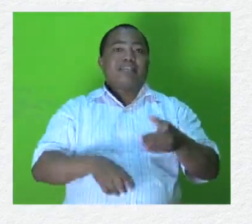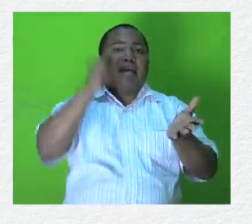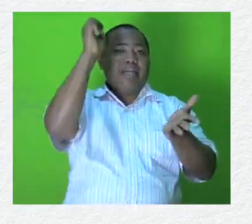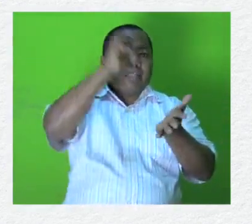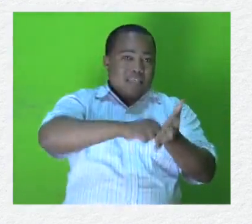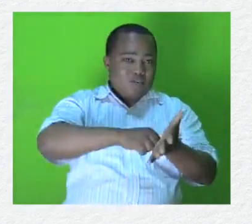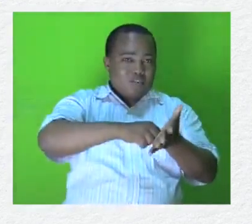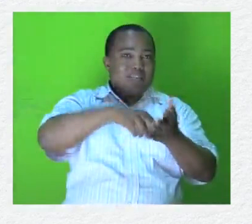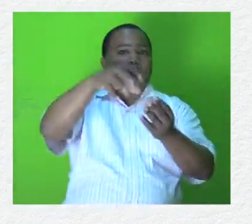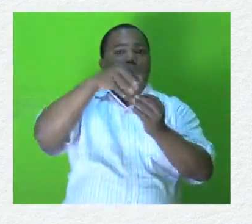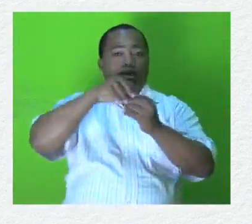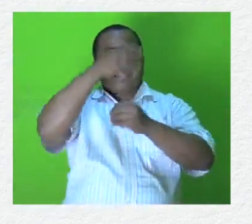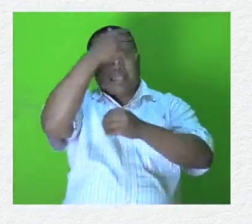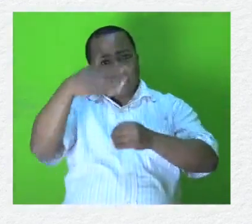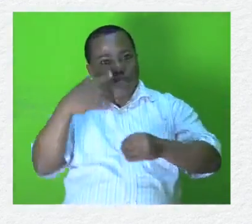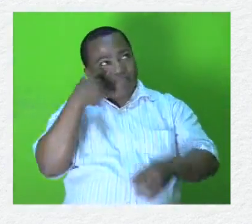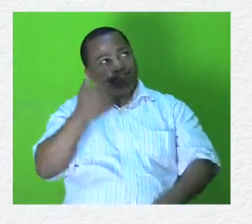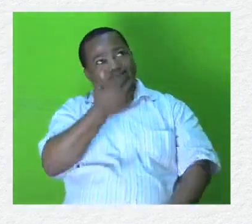solid liquid.